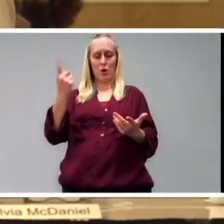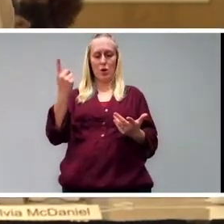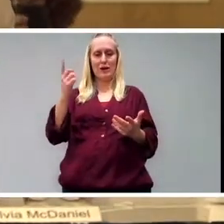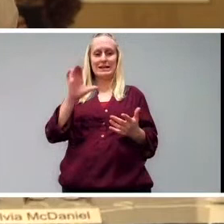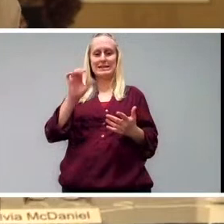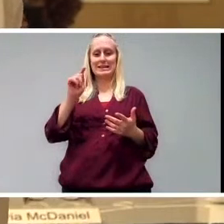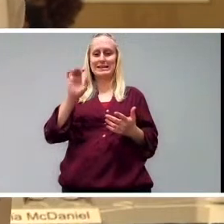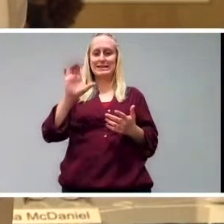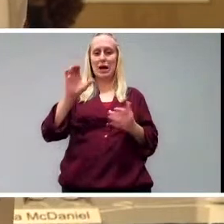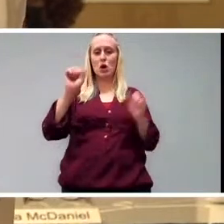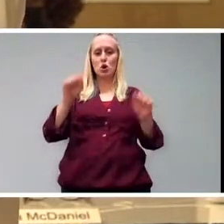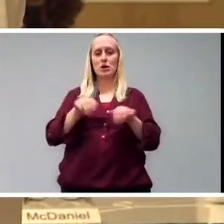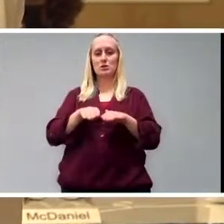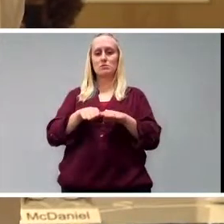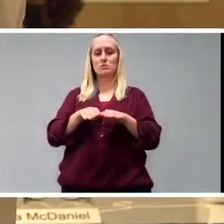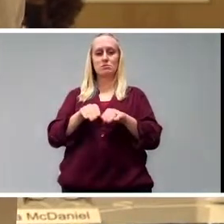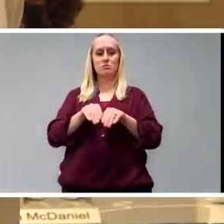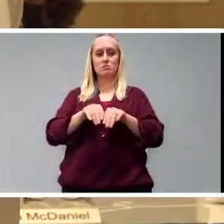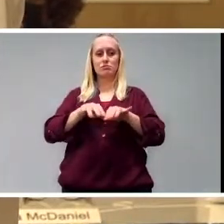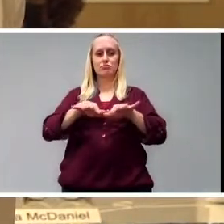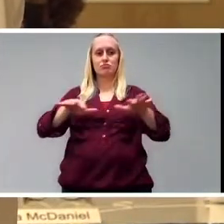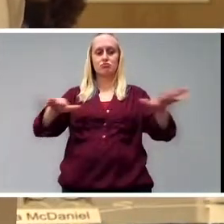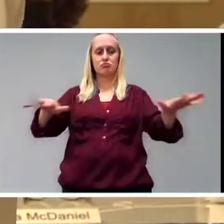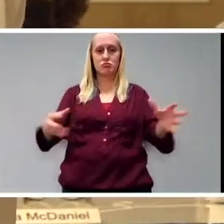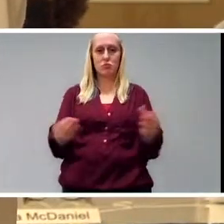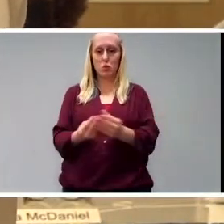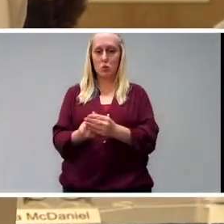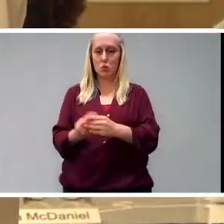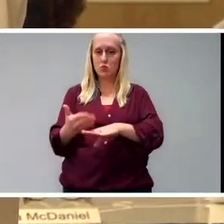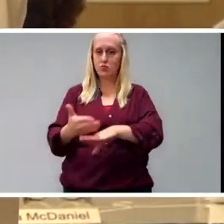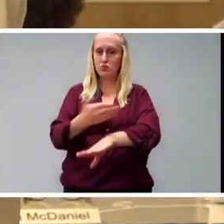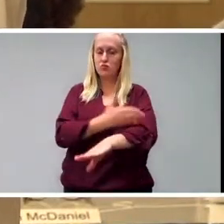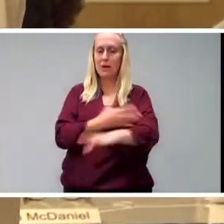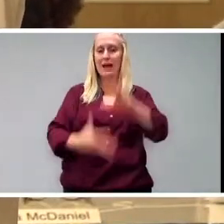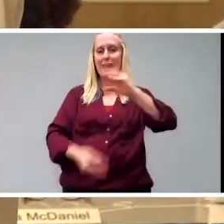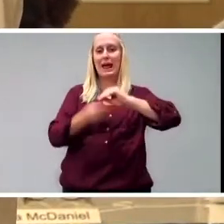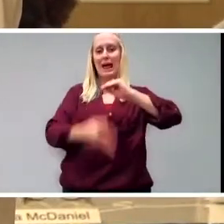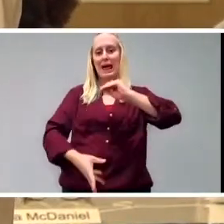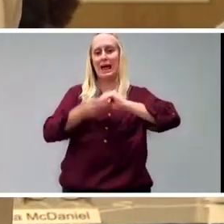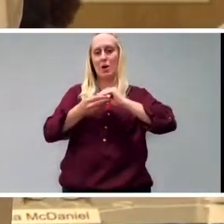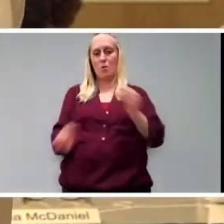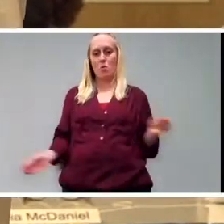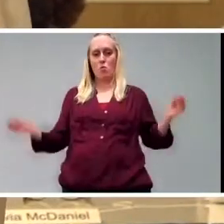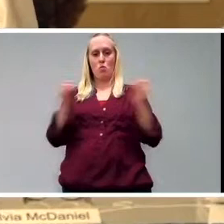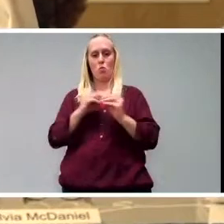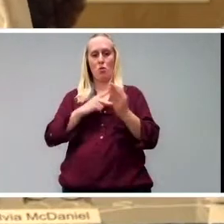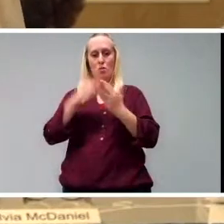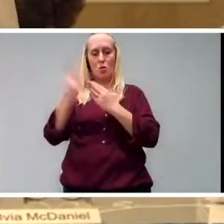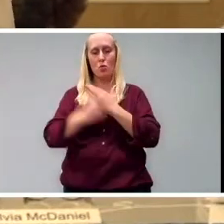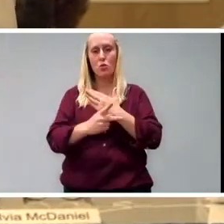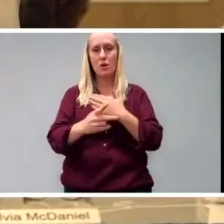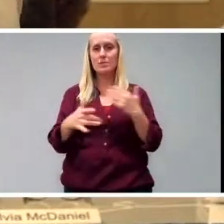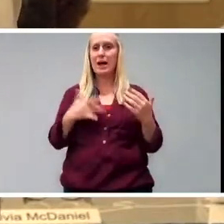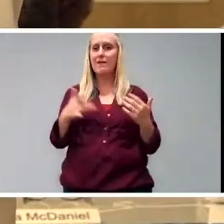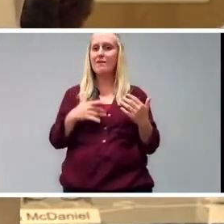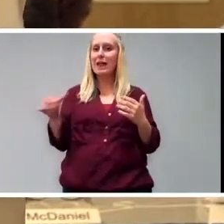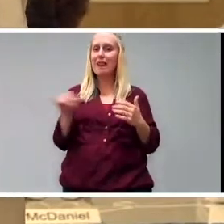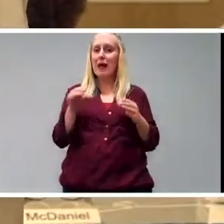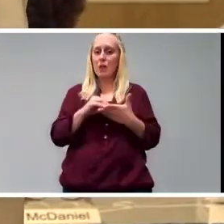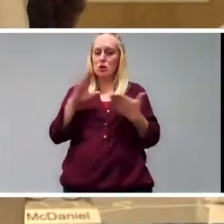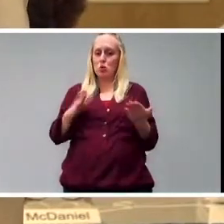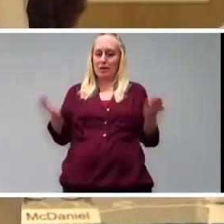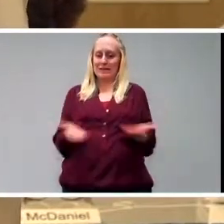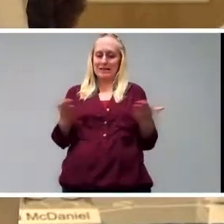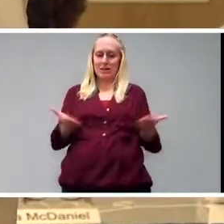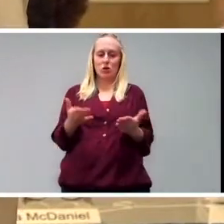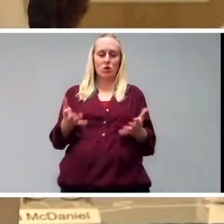like, expand and maybe add some of those programs. I feel like the what the students are doing here is so amazing, and